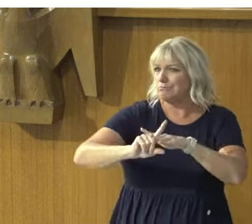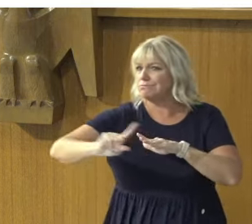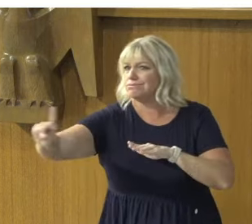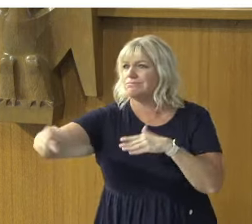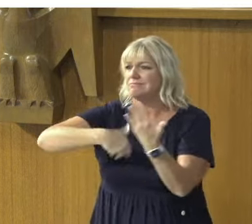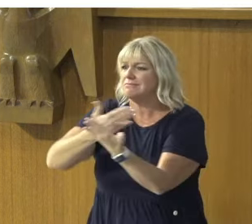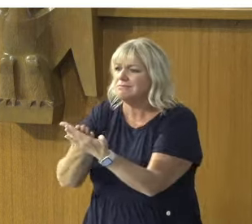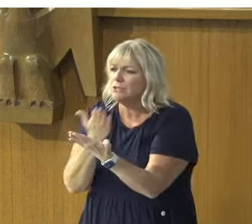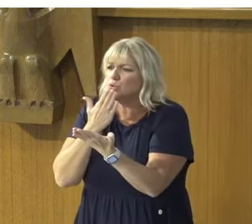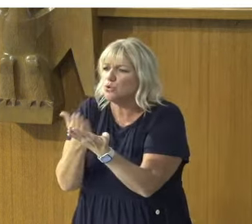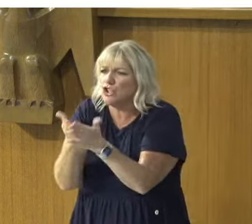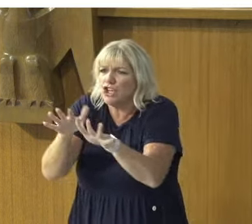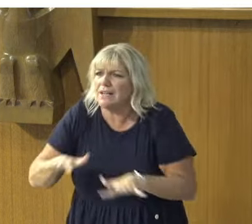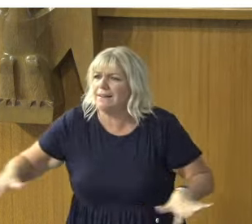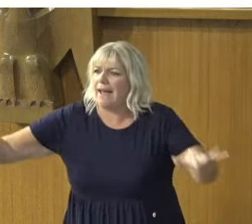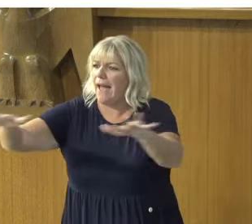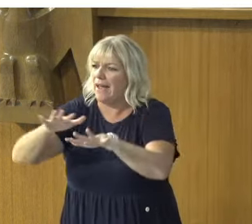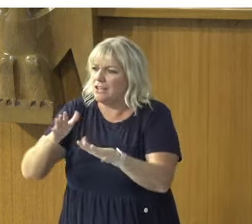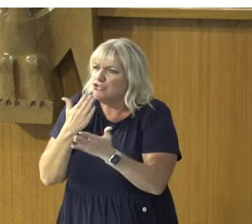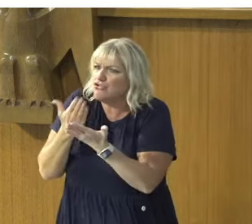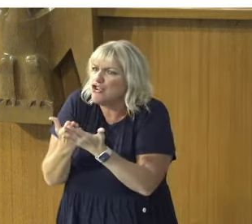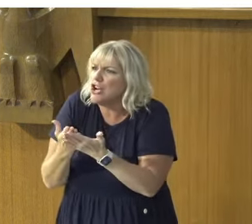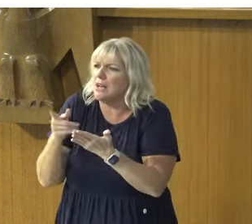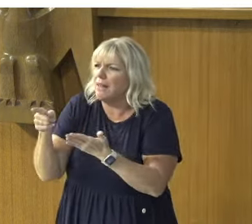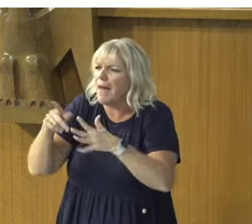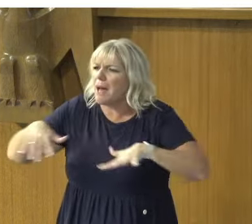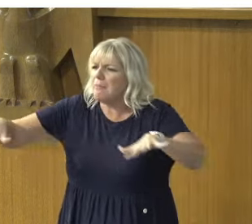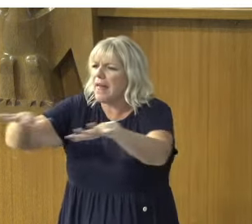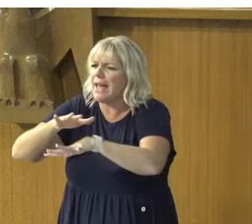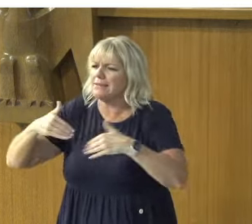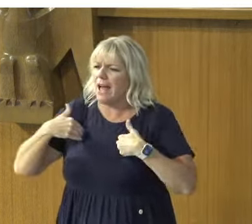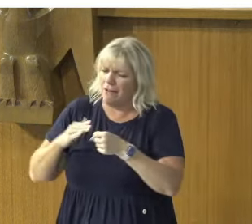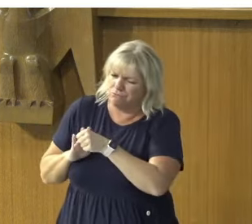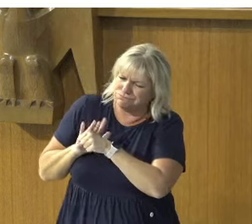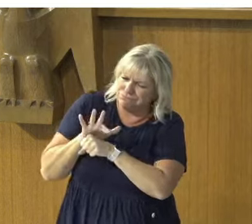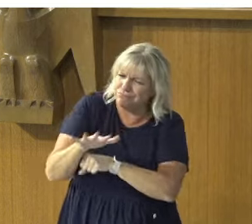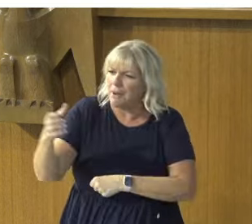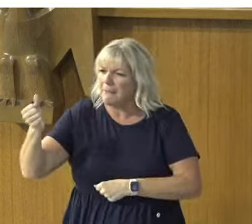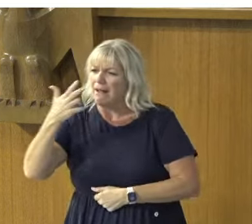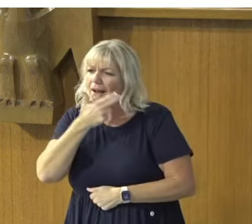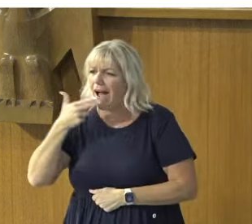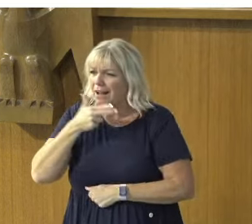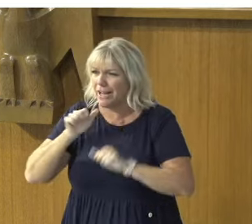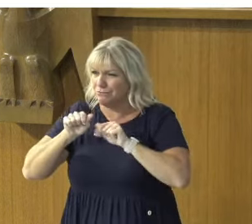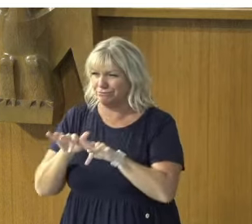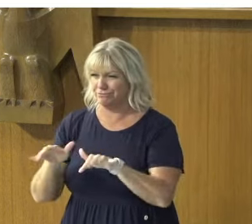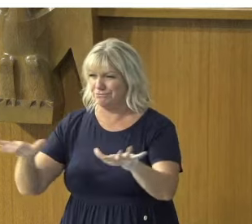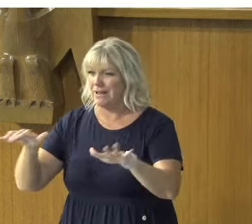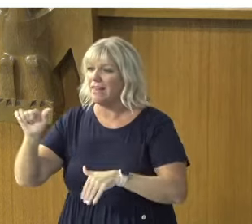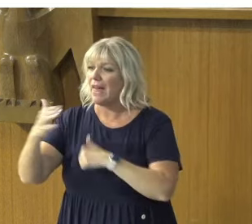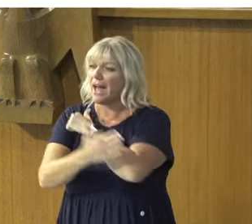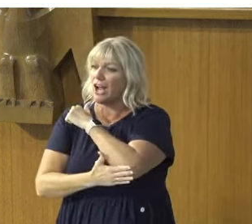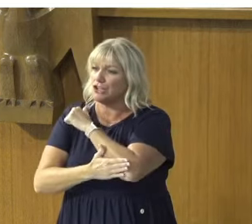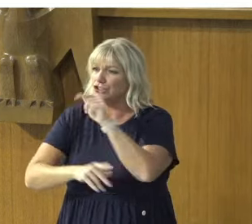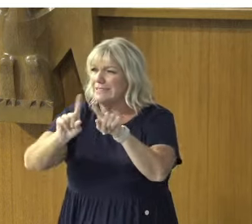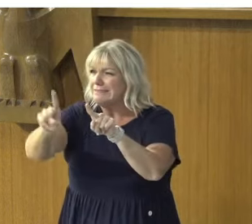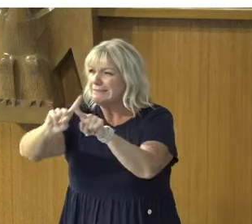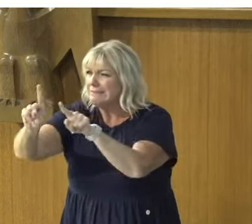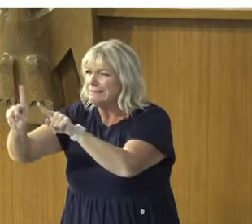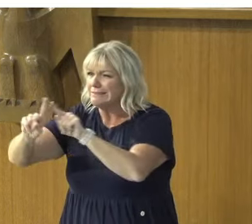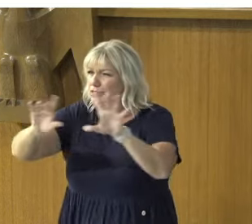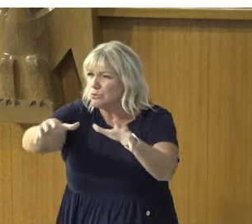good and spacious land, to a land flowing with milk and honey, to the country of the Canaanites, the Hittites, the